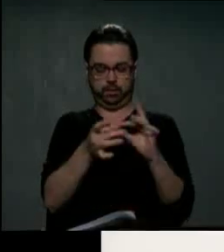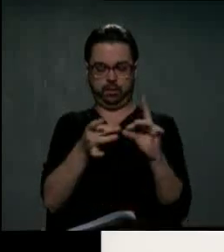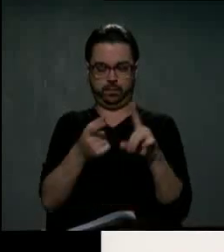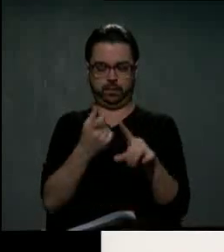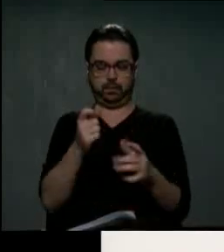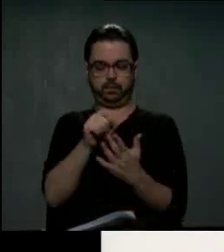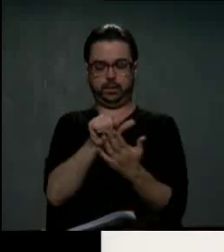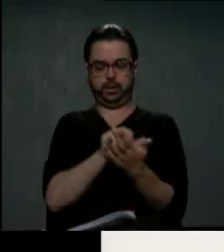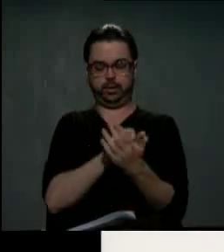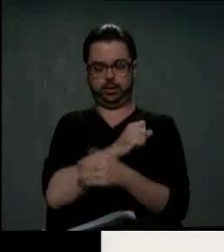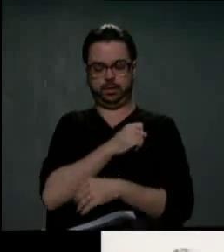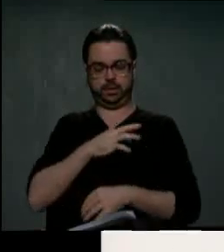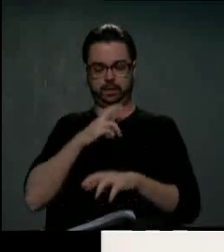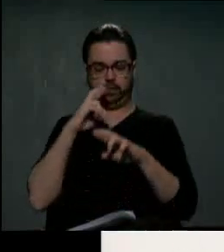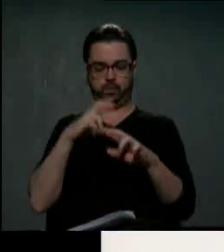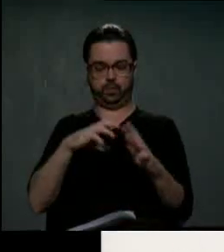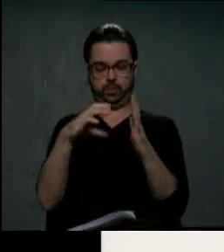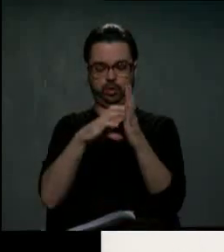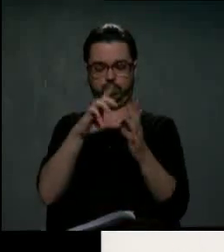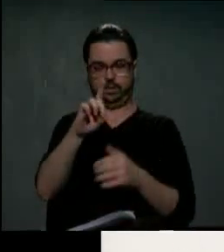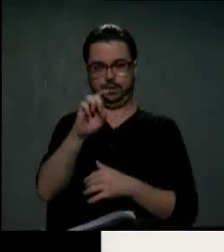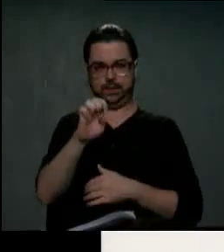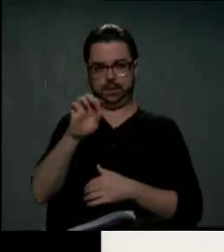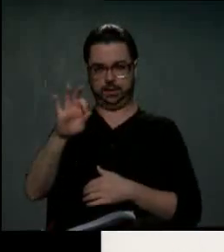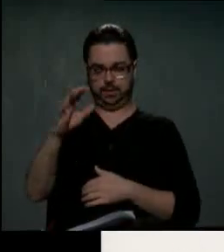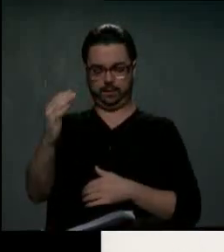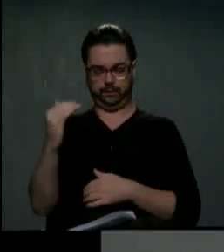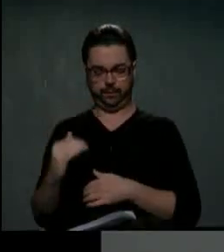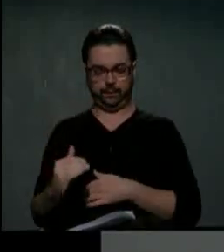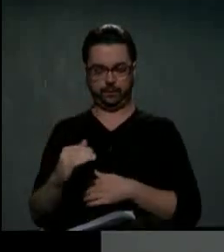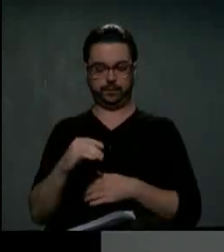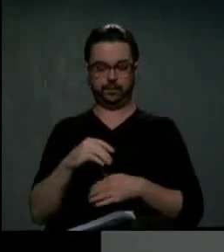report. Item number 13, file number